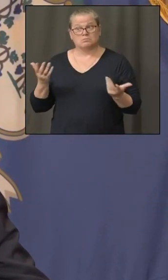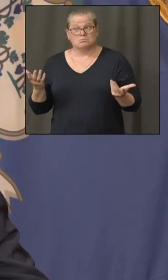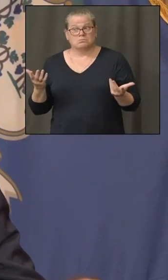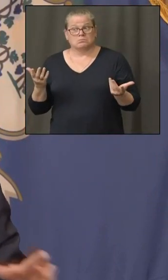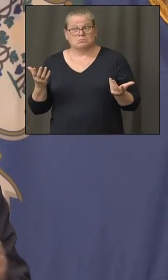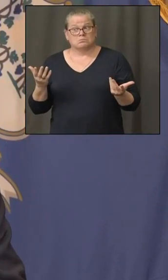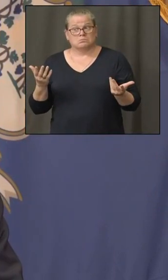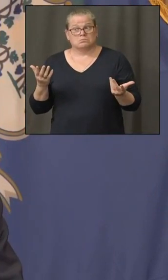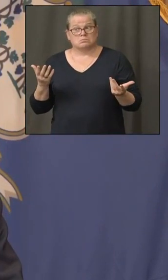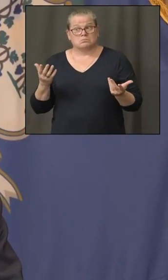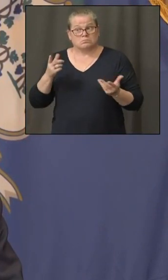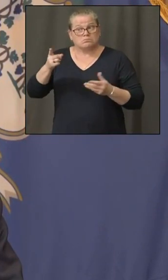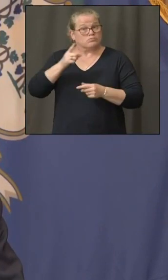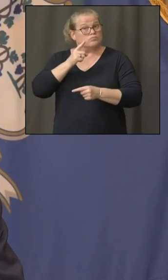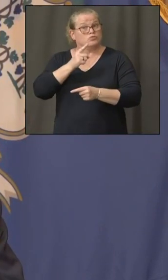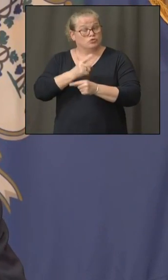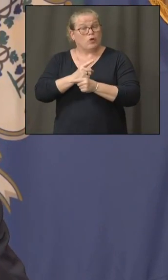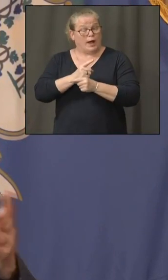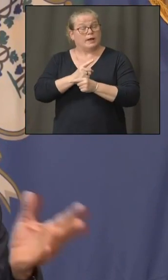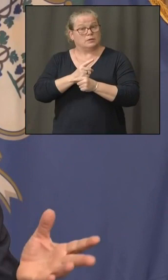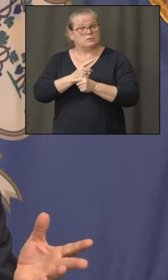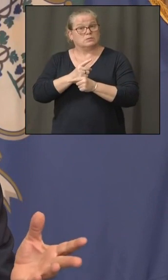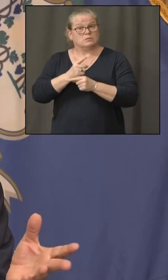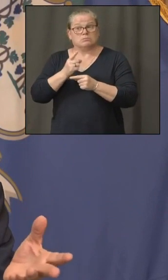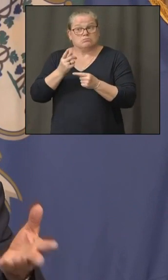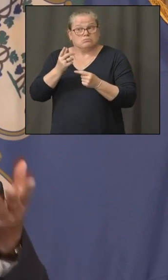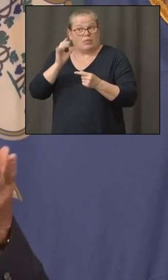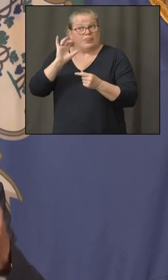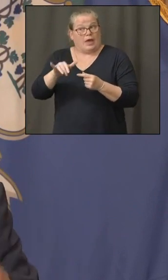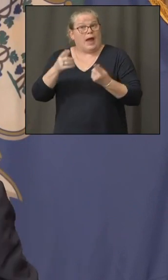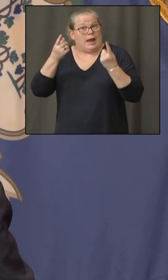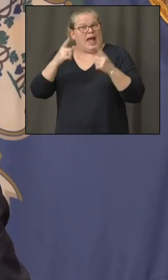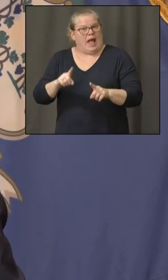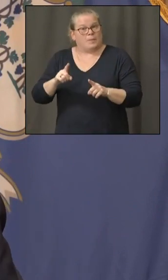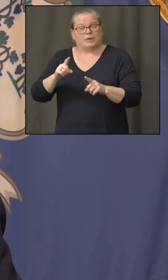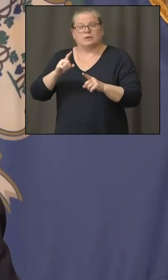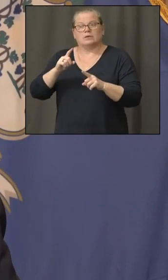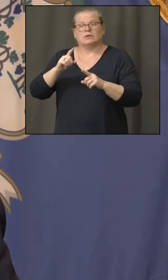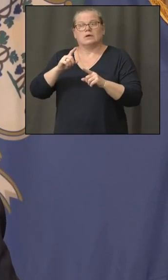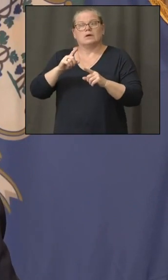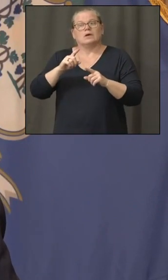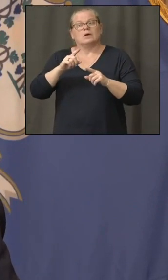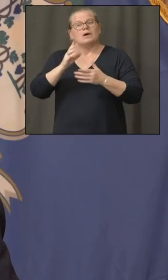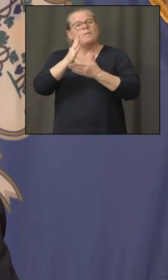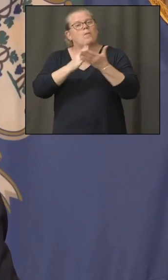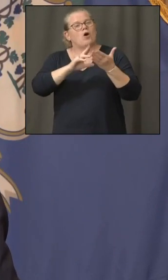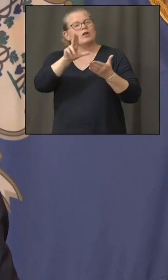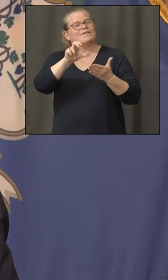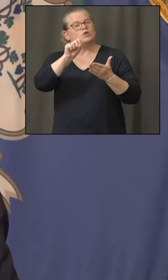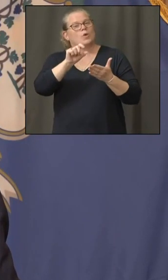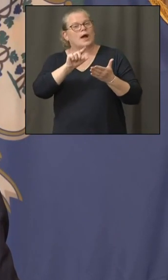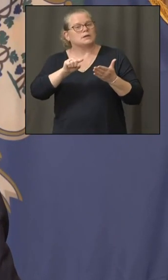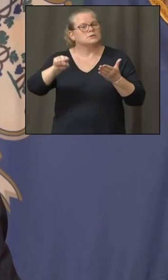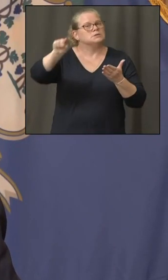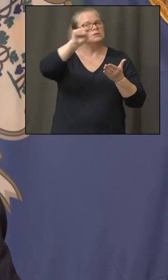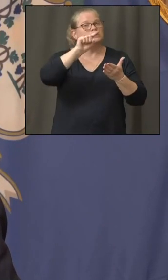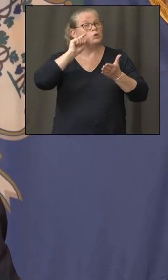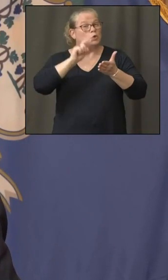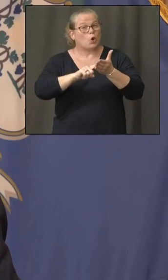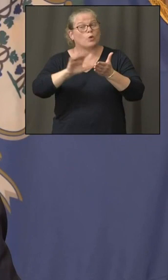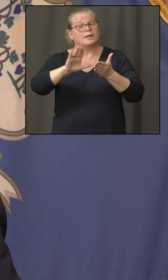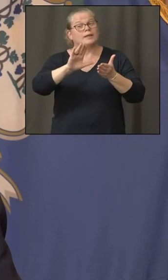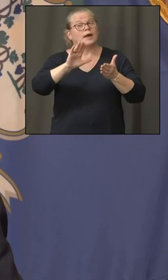I think you're right. And even in those areas where you see the infection rates going up, people are not necessarily pointing